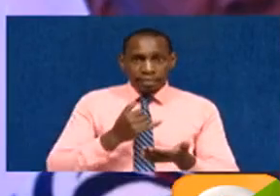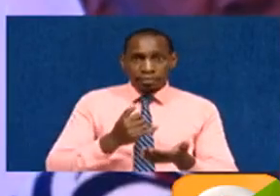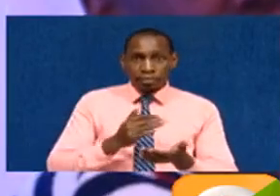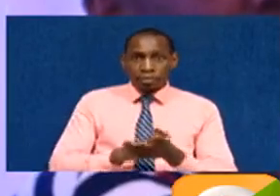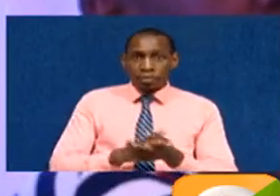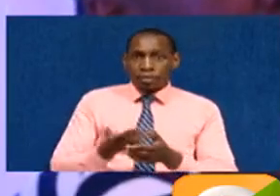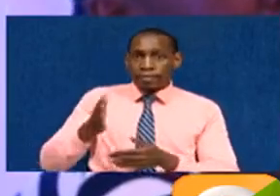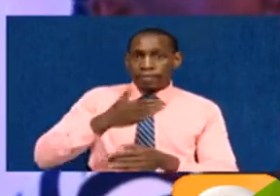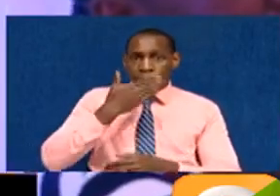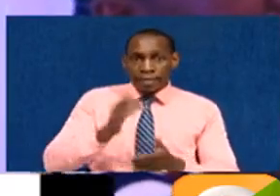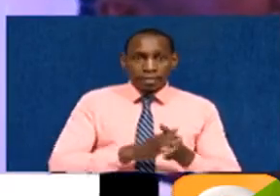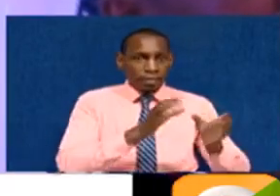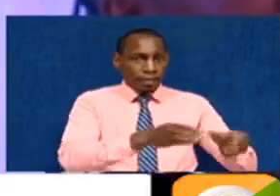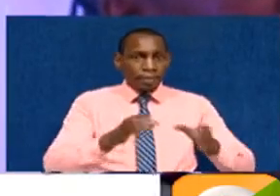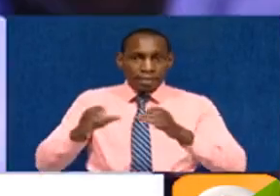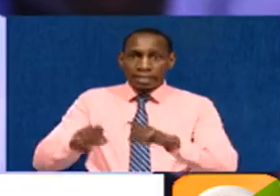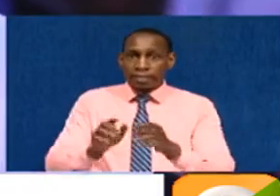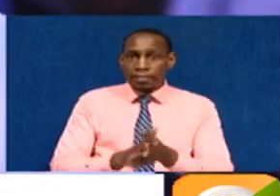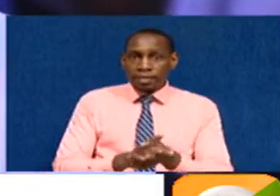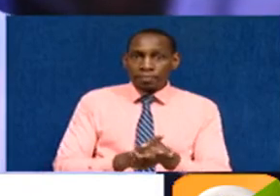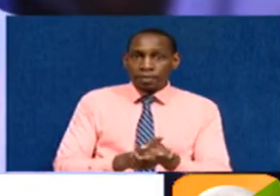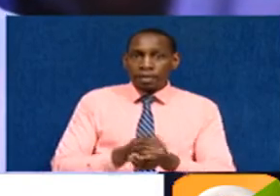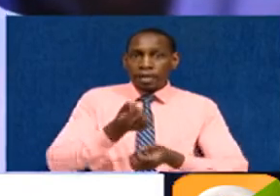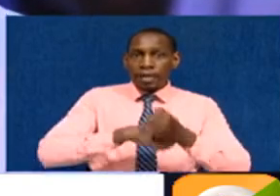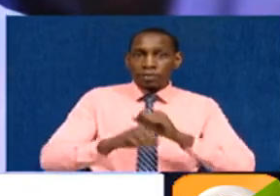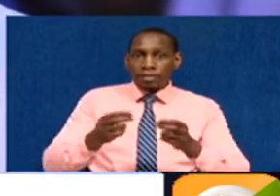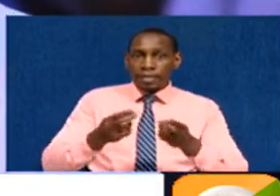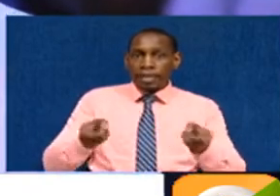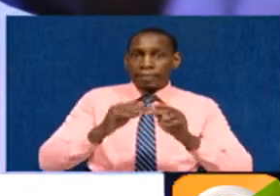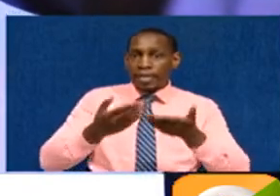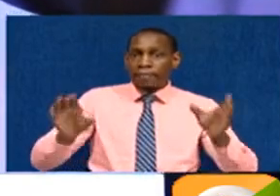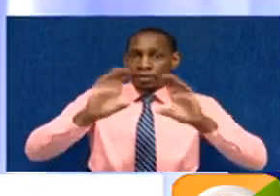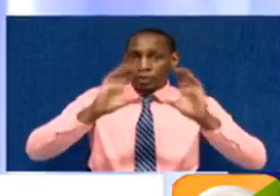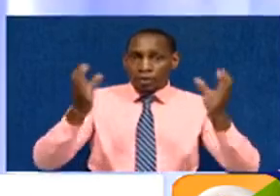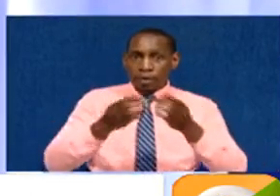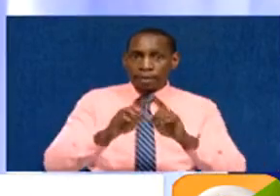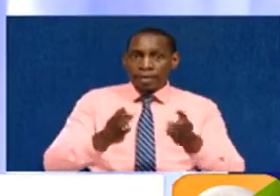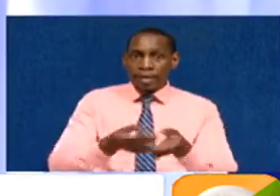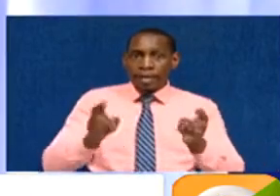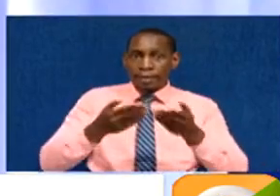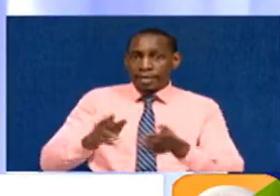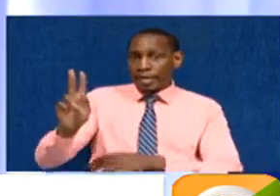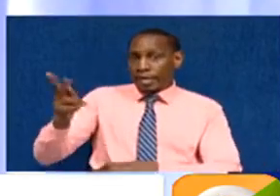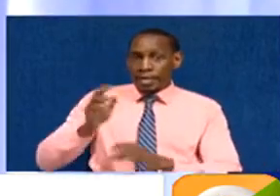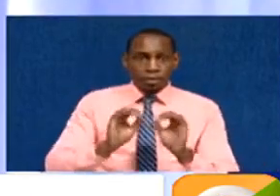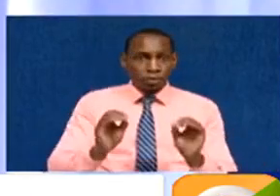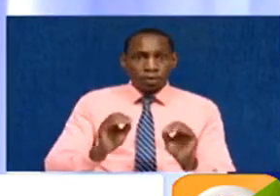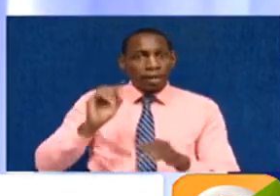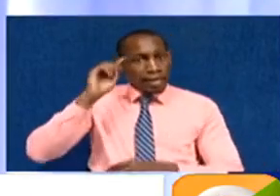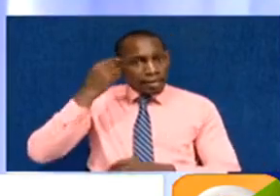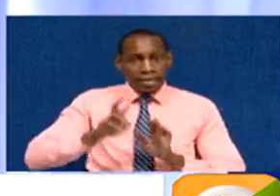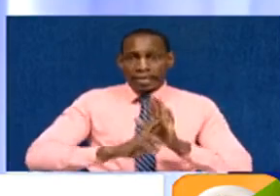of both worlds. And it's a movement that's happening all over the world, but it hasn't happened in Kenya. And so I think